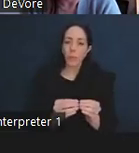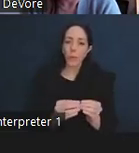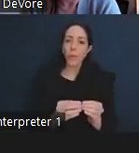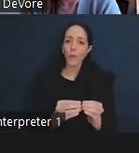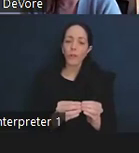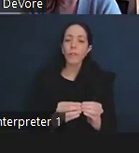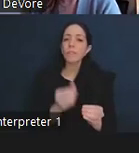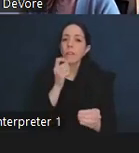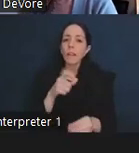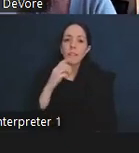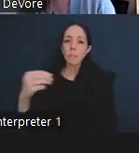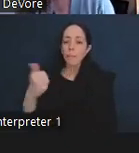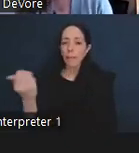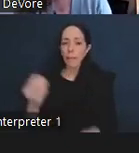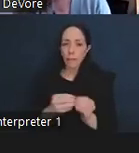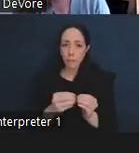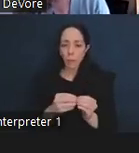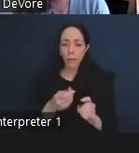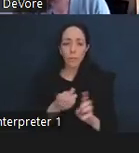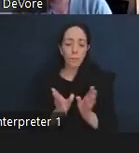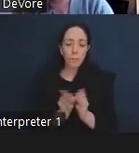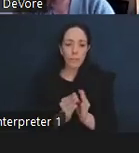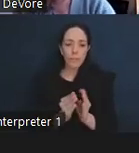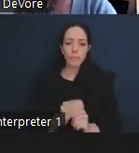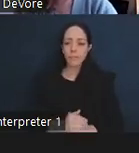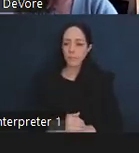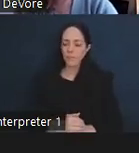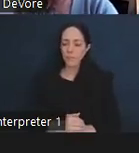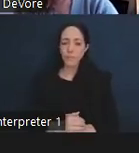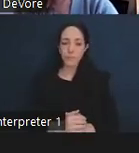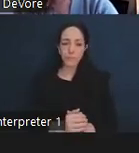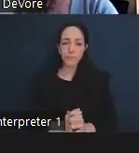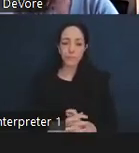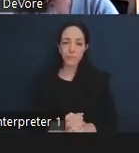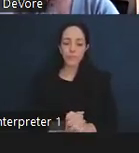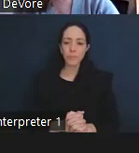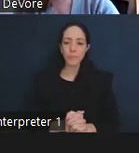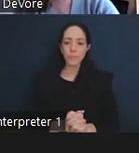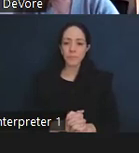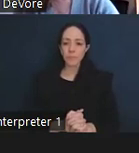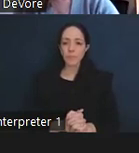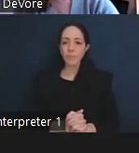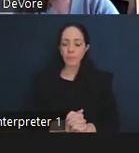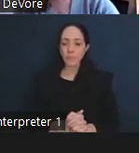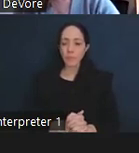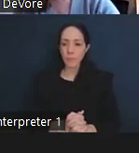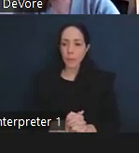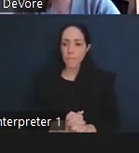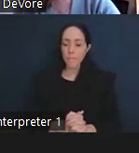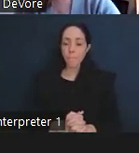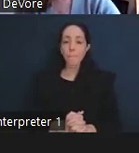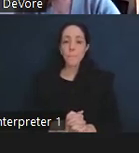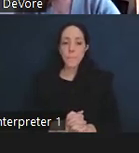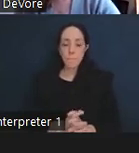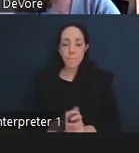eventually. And so I think instead of focusing on, I mean, I get it when you're thinking of